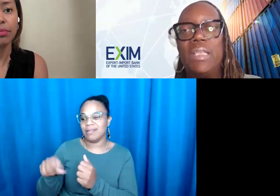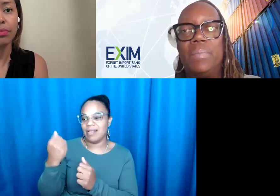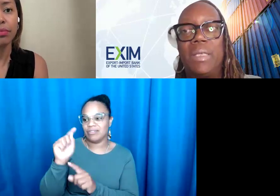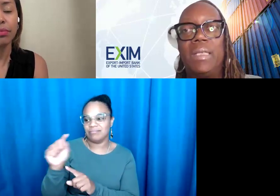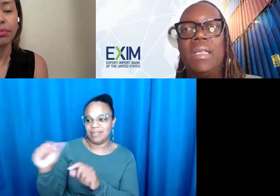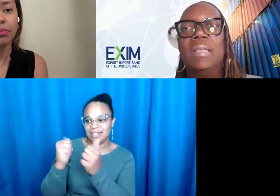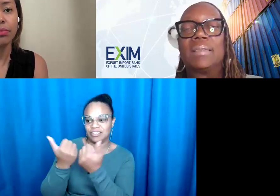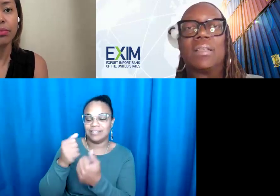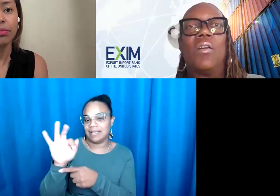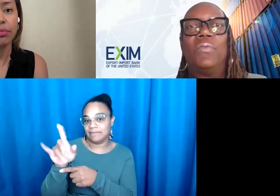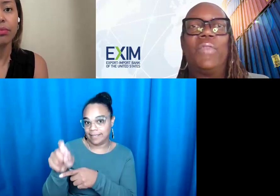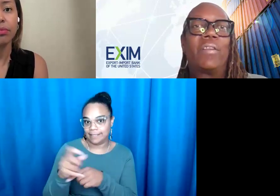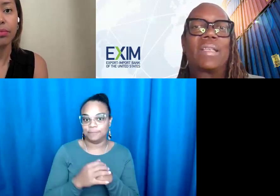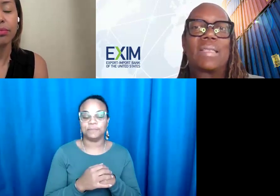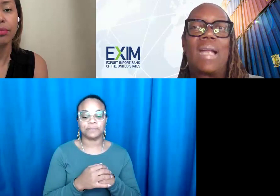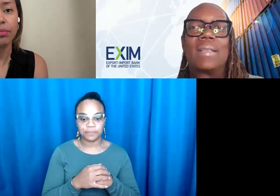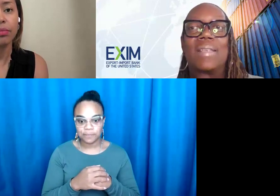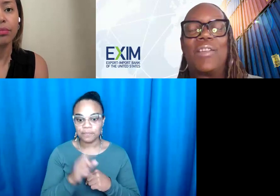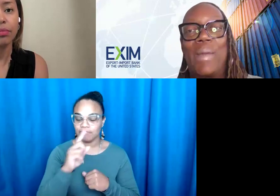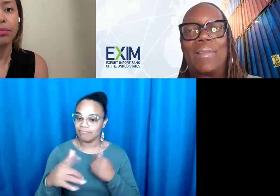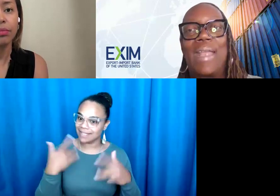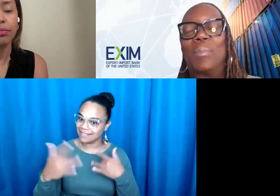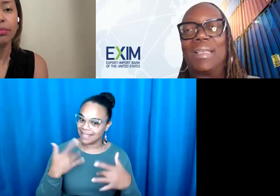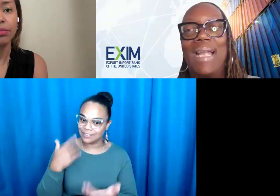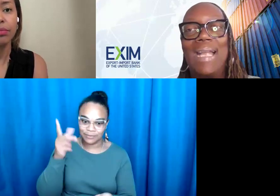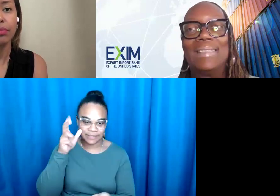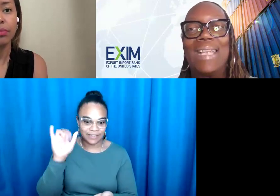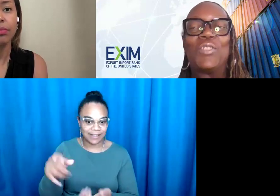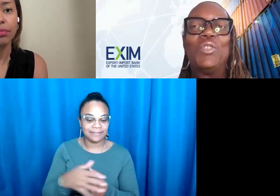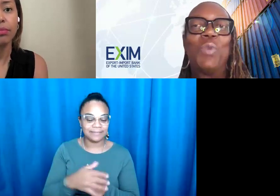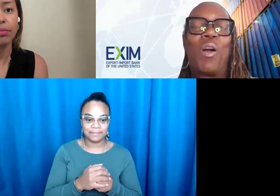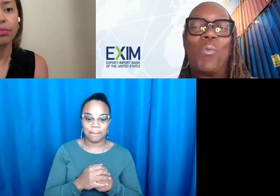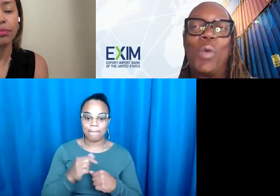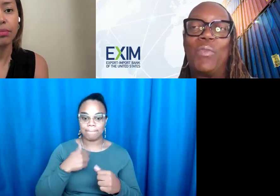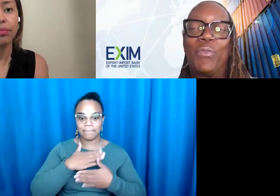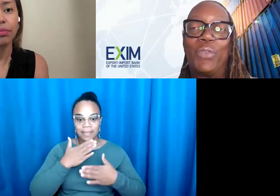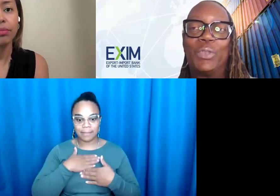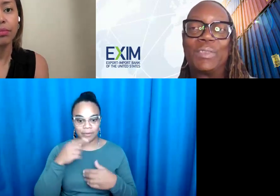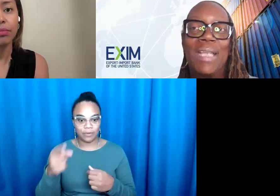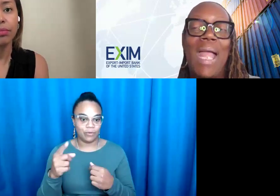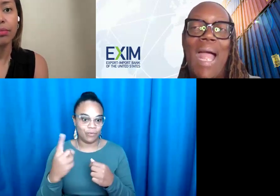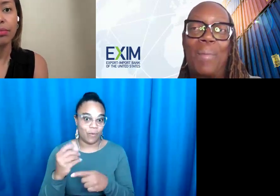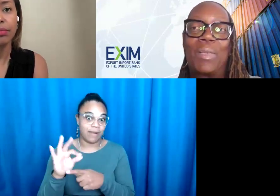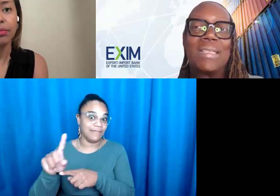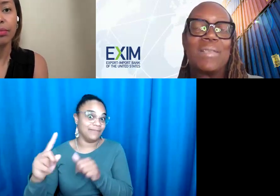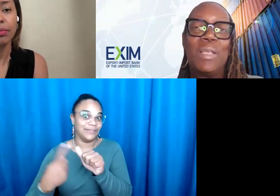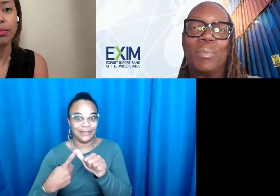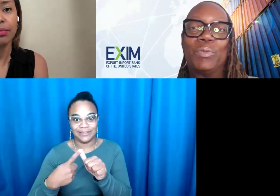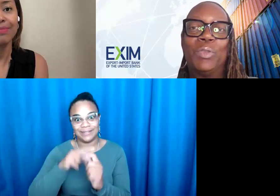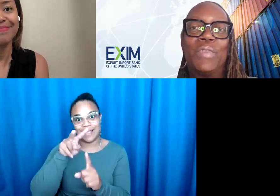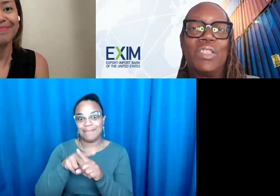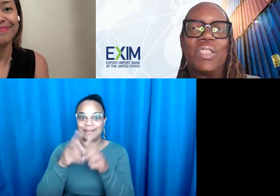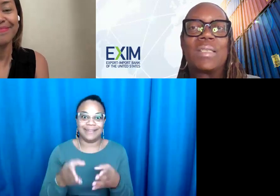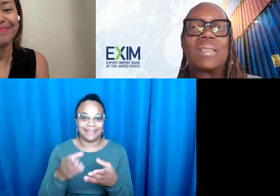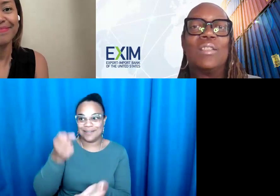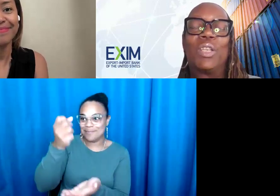if need be. So very excited to hear about that. I'm glad that you are one of the first applicants to be